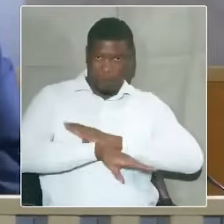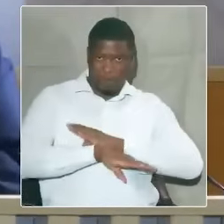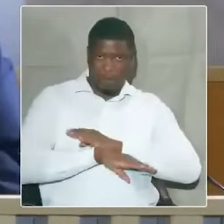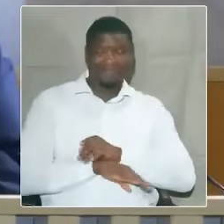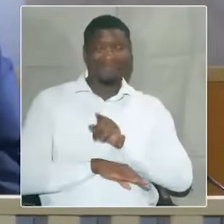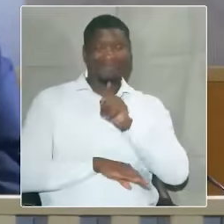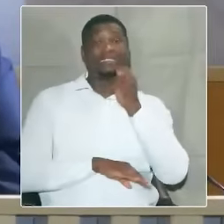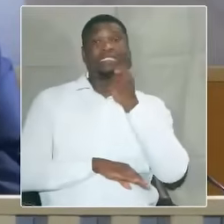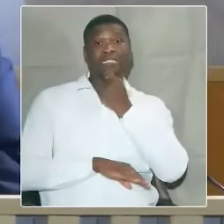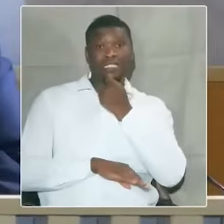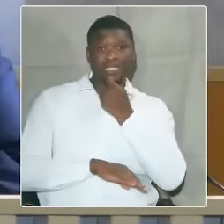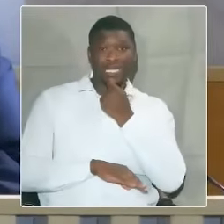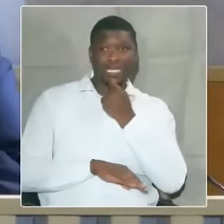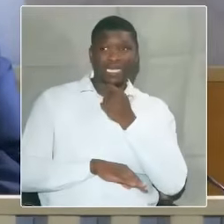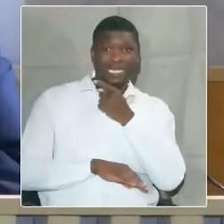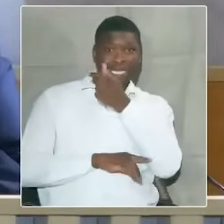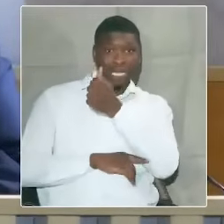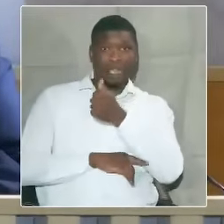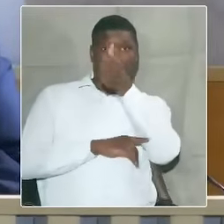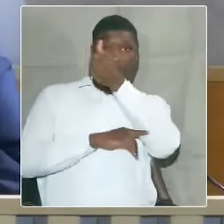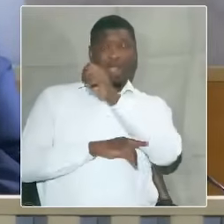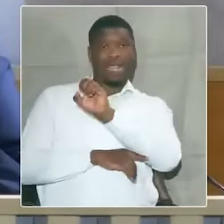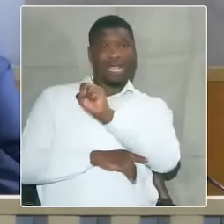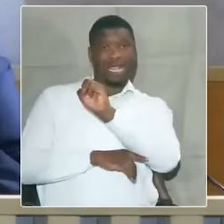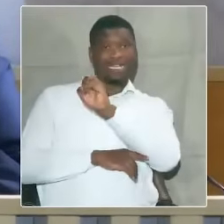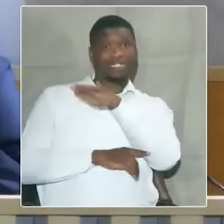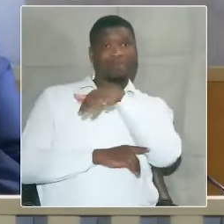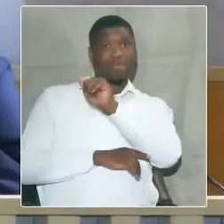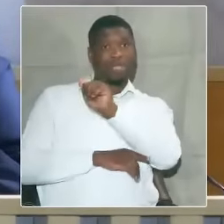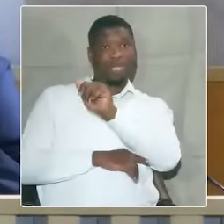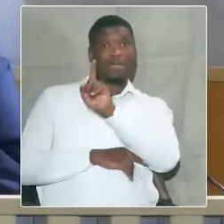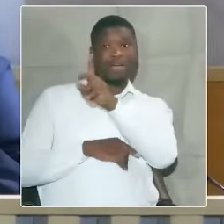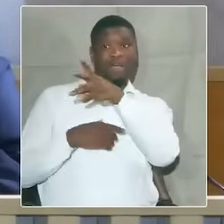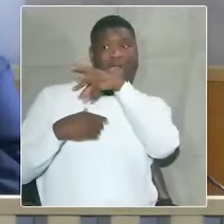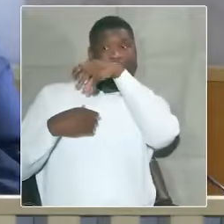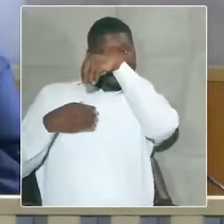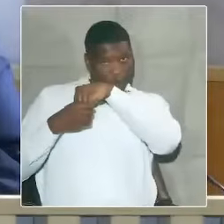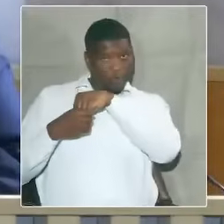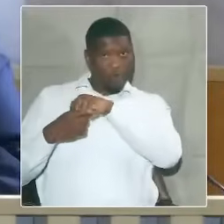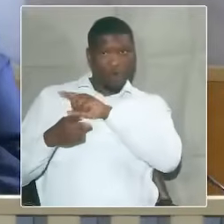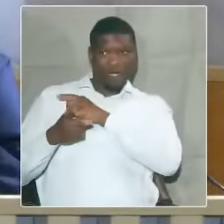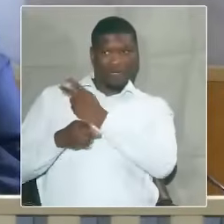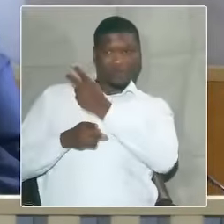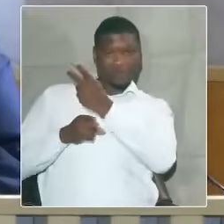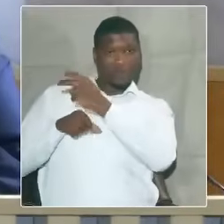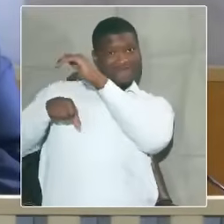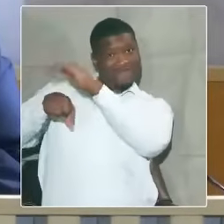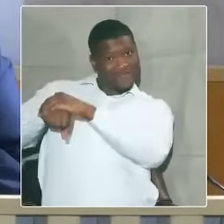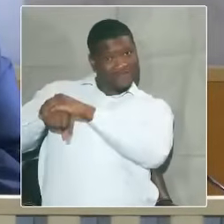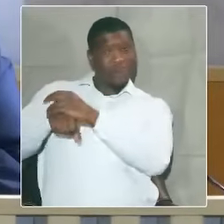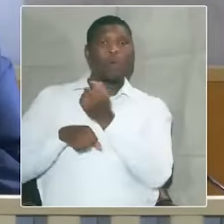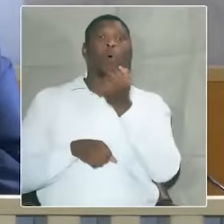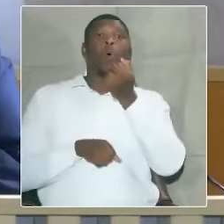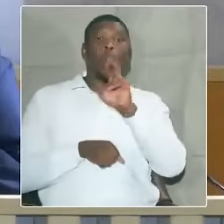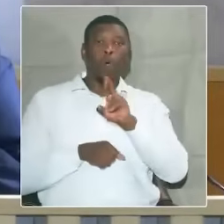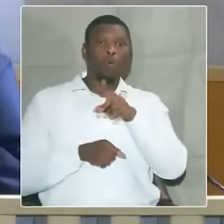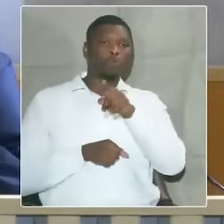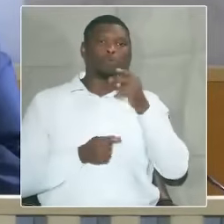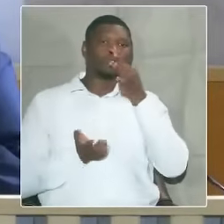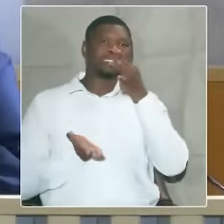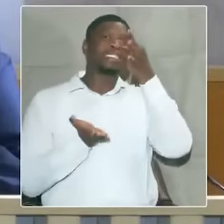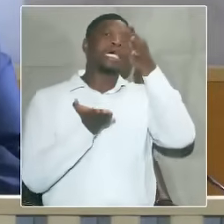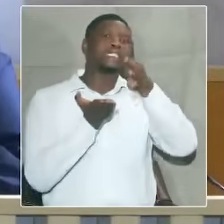it means. Is the suggestion that General Spear was implicated because he's friends with